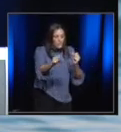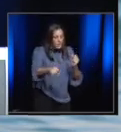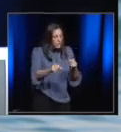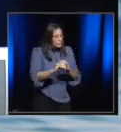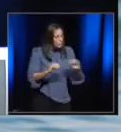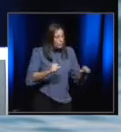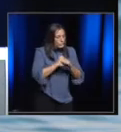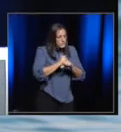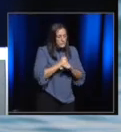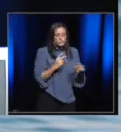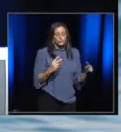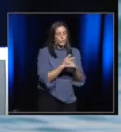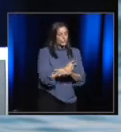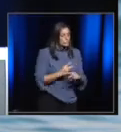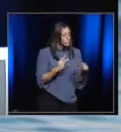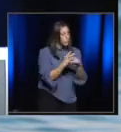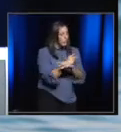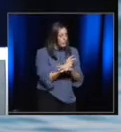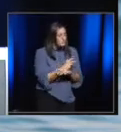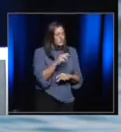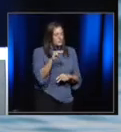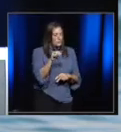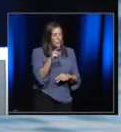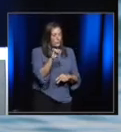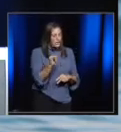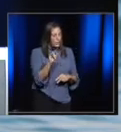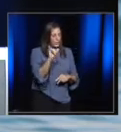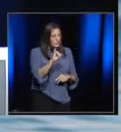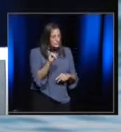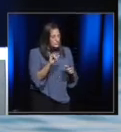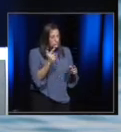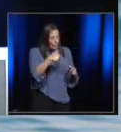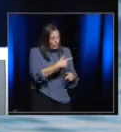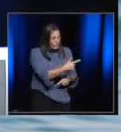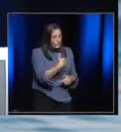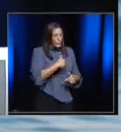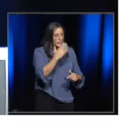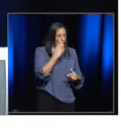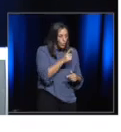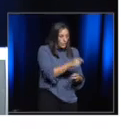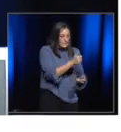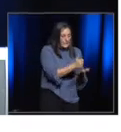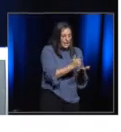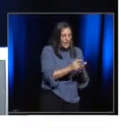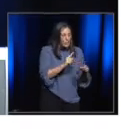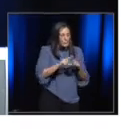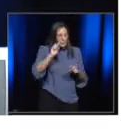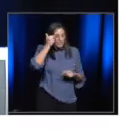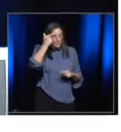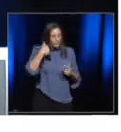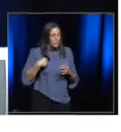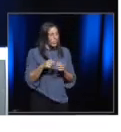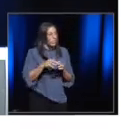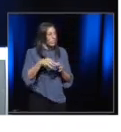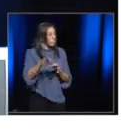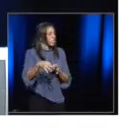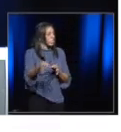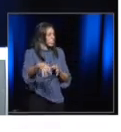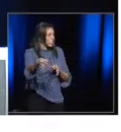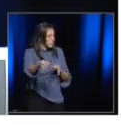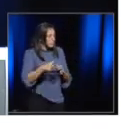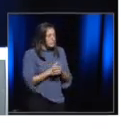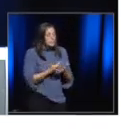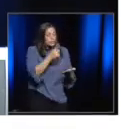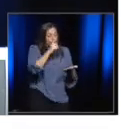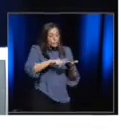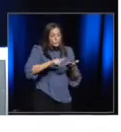dolphin is an example where uncertainty was an excuse for a lack of urgency, and the dolphins paid the price. So research was focused